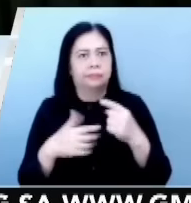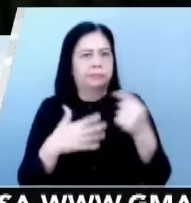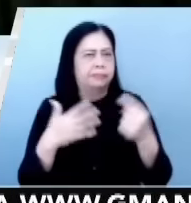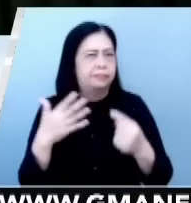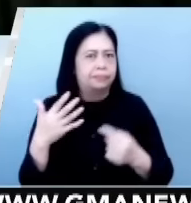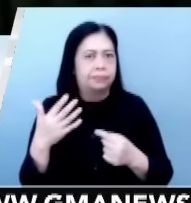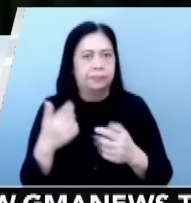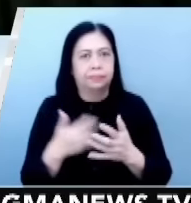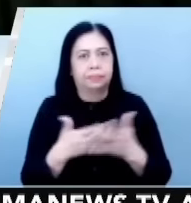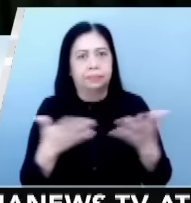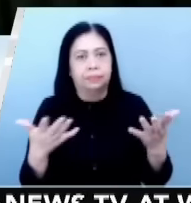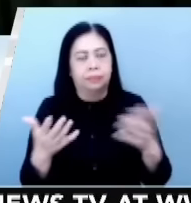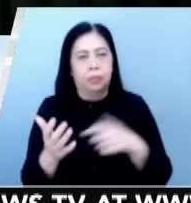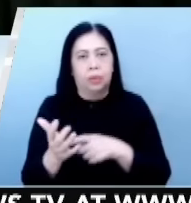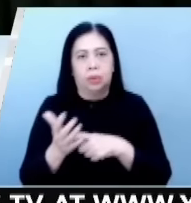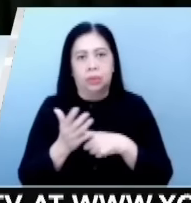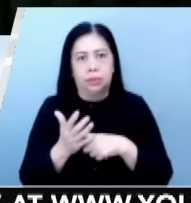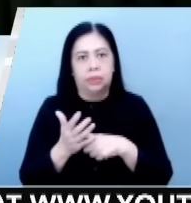other conditions imposed